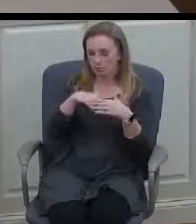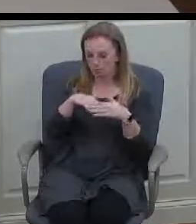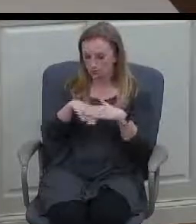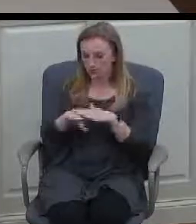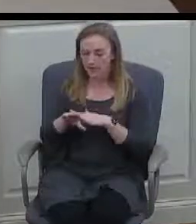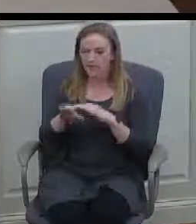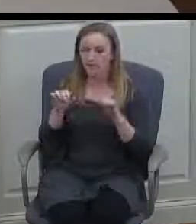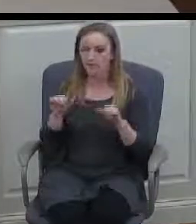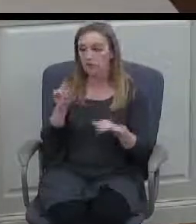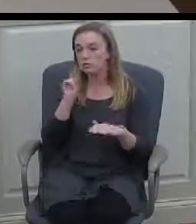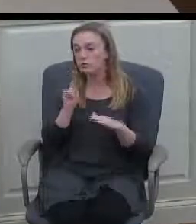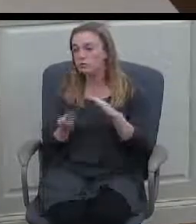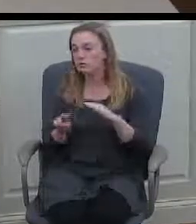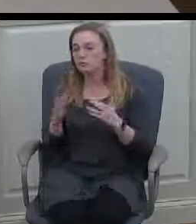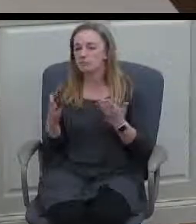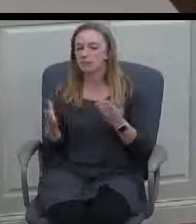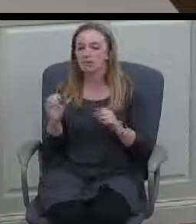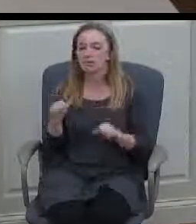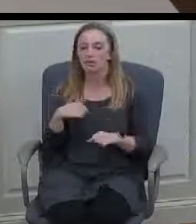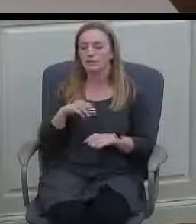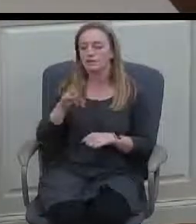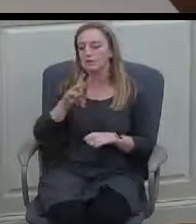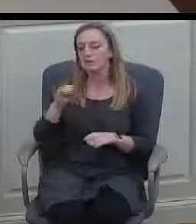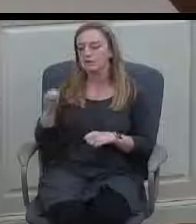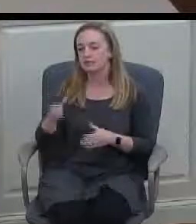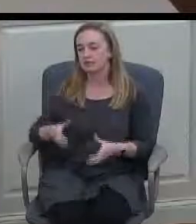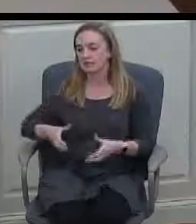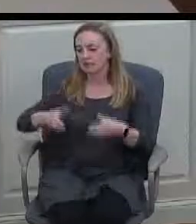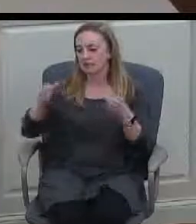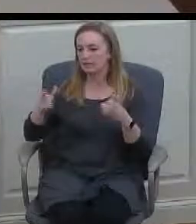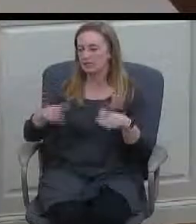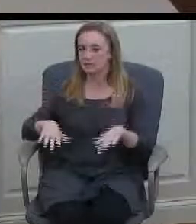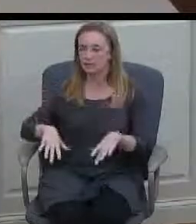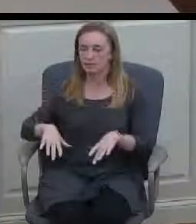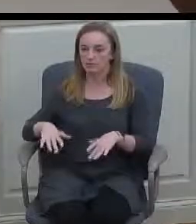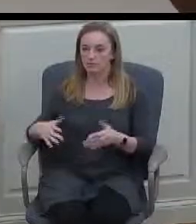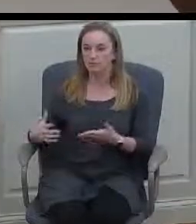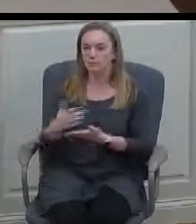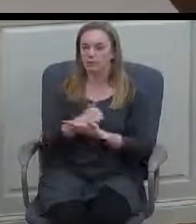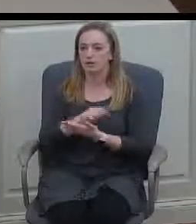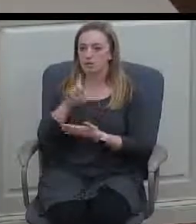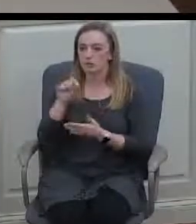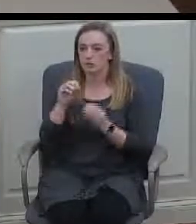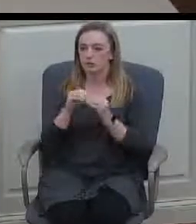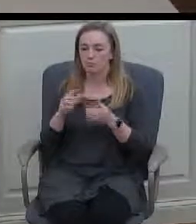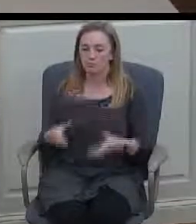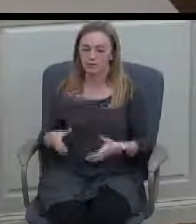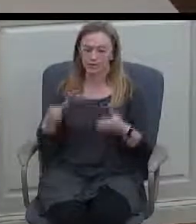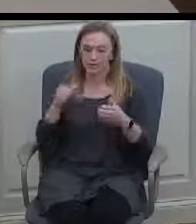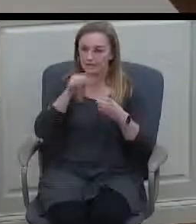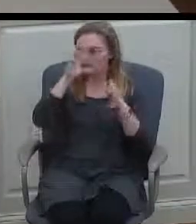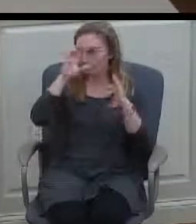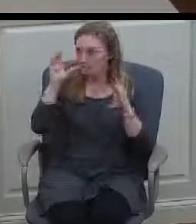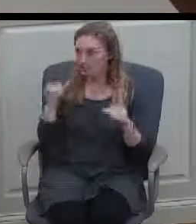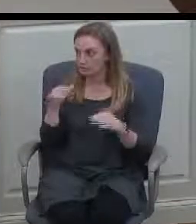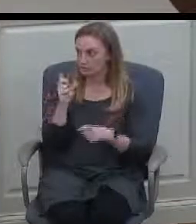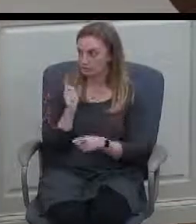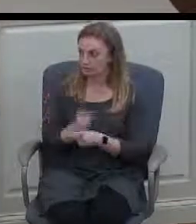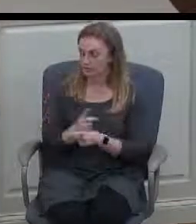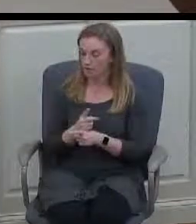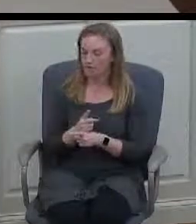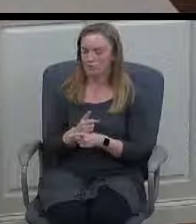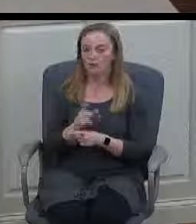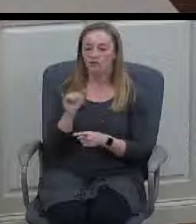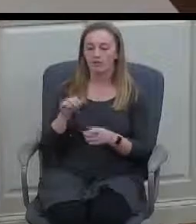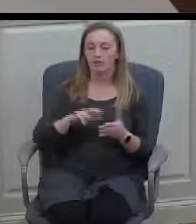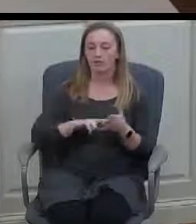they could have predicted that it could have had 60 cans. So they're picking up 20 more cans than is not anticipated, right? So that